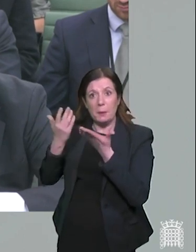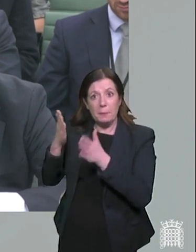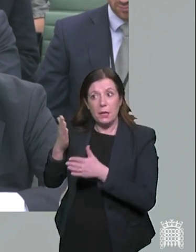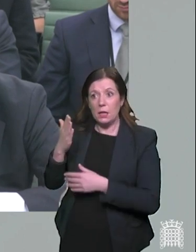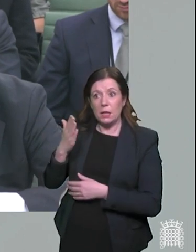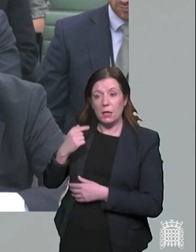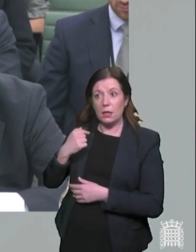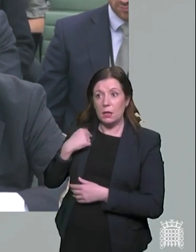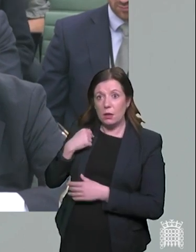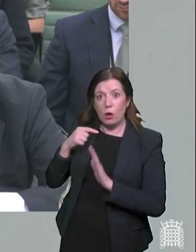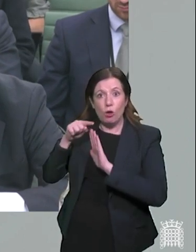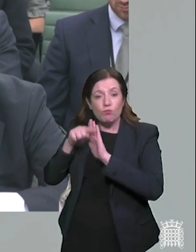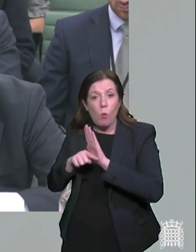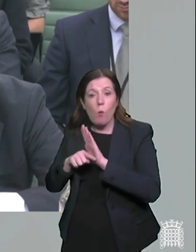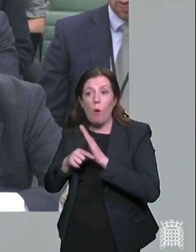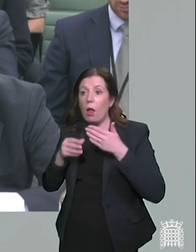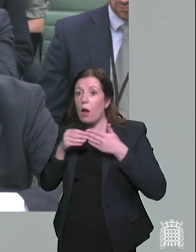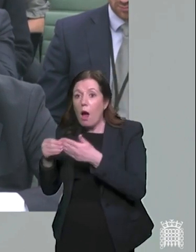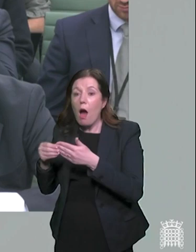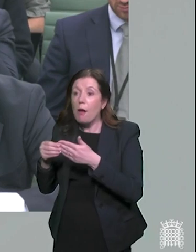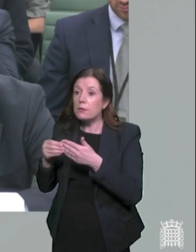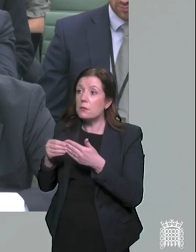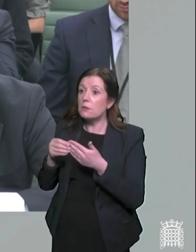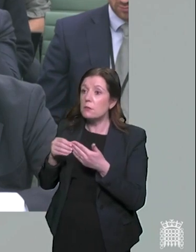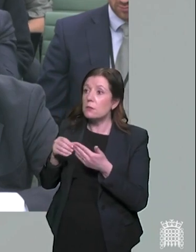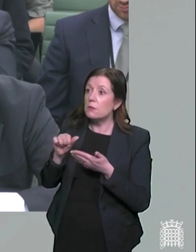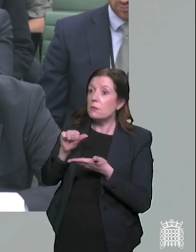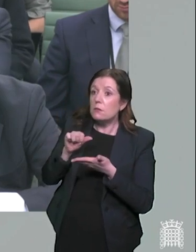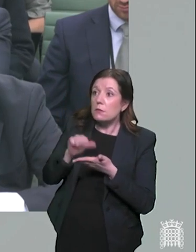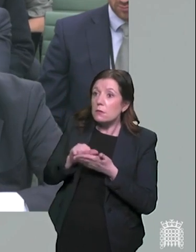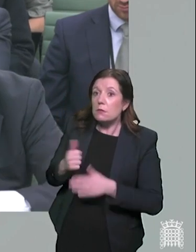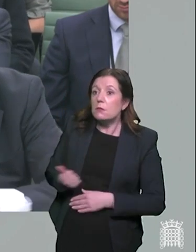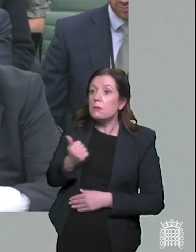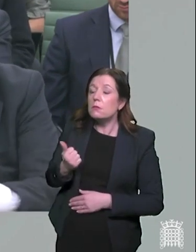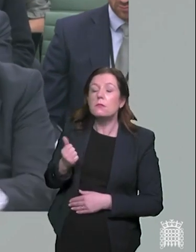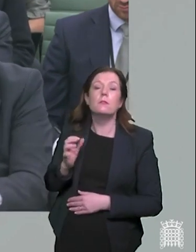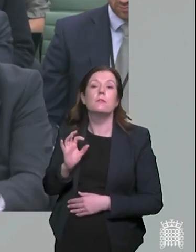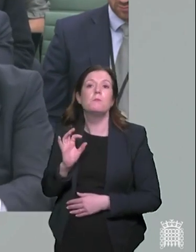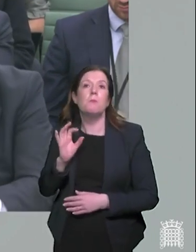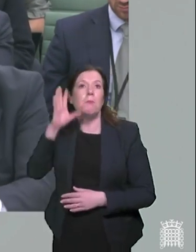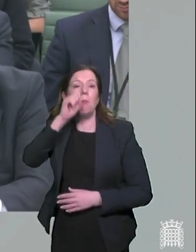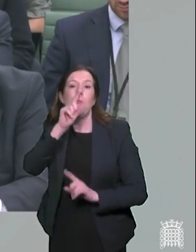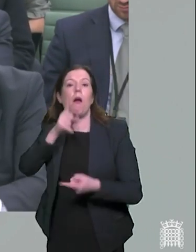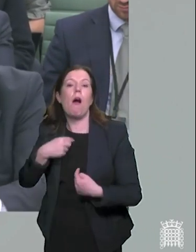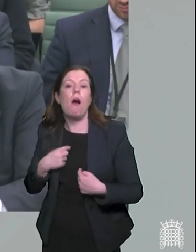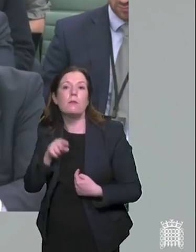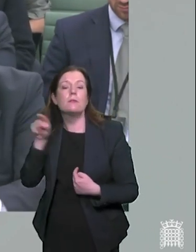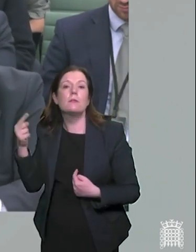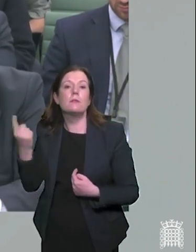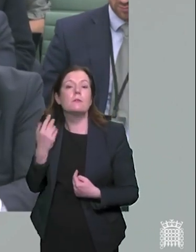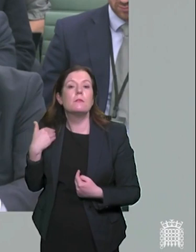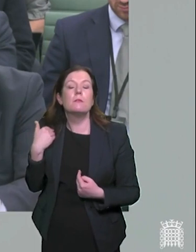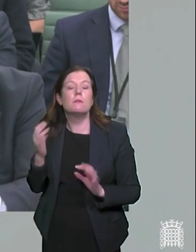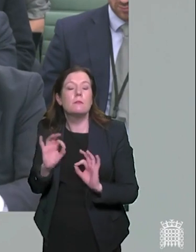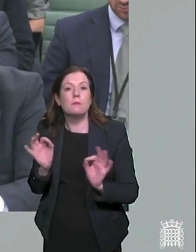about the rules or the guidance within Number 10. But the interesting thing